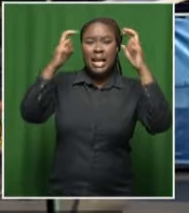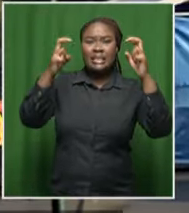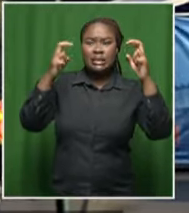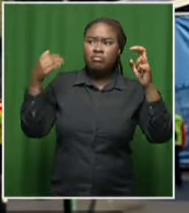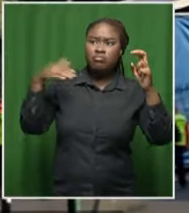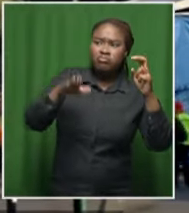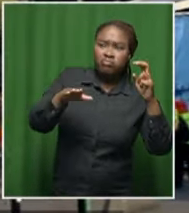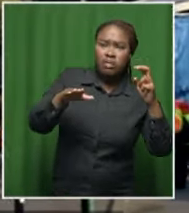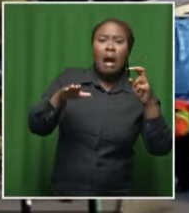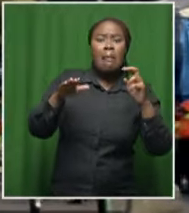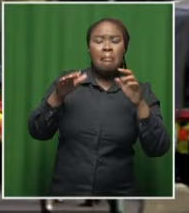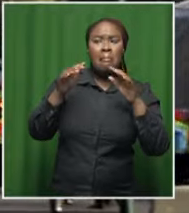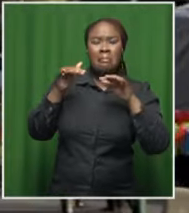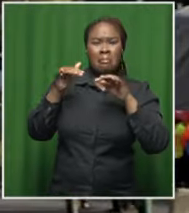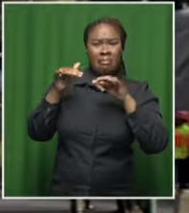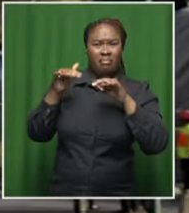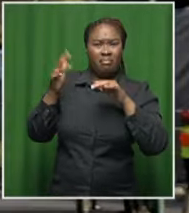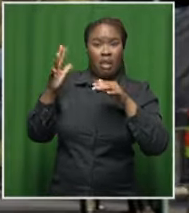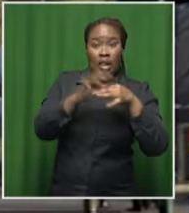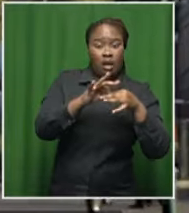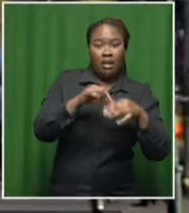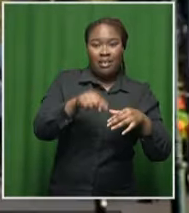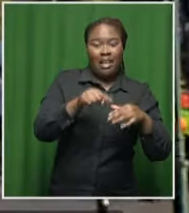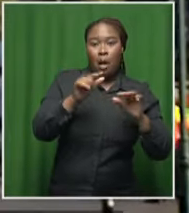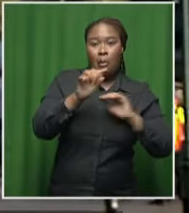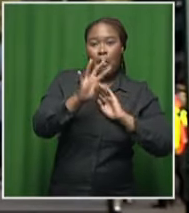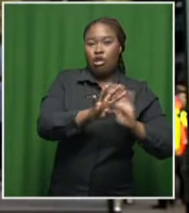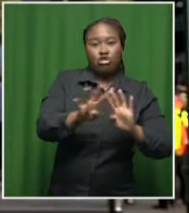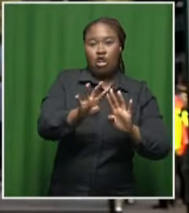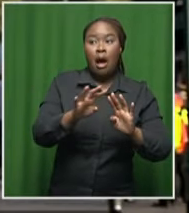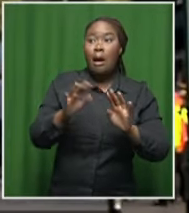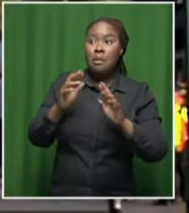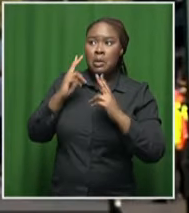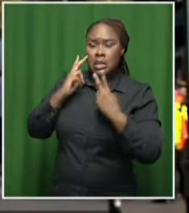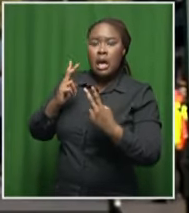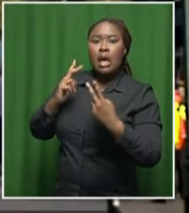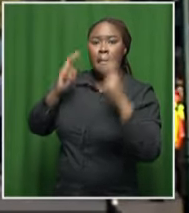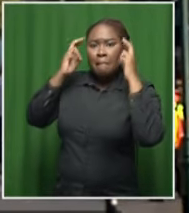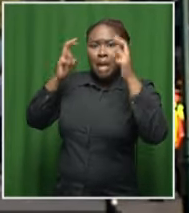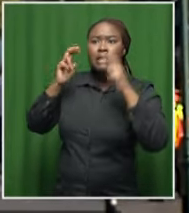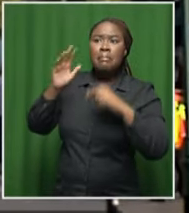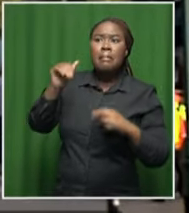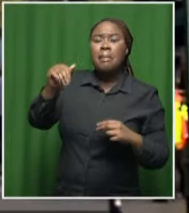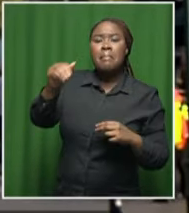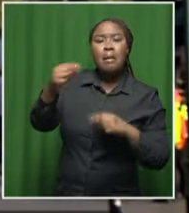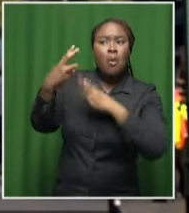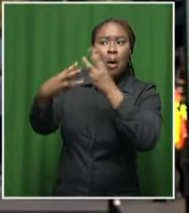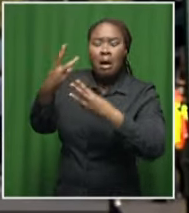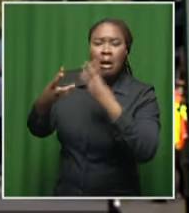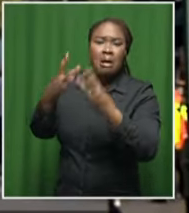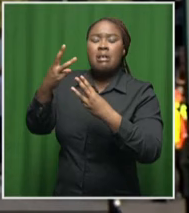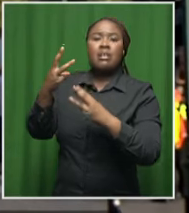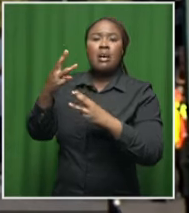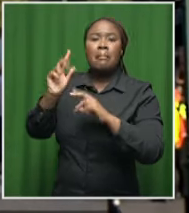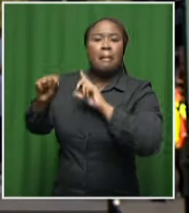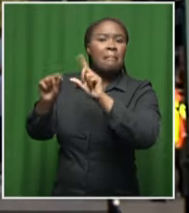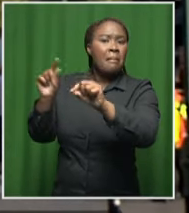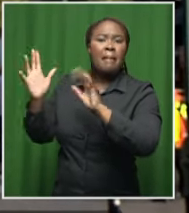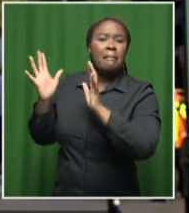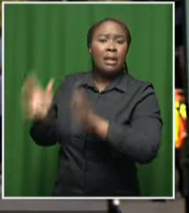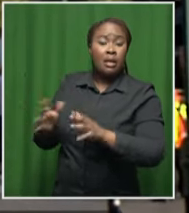business, going to work. We've seen quite a number of people going to and from their business and going to work. A lot of